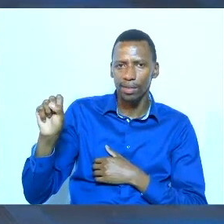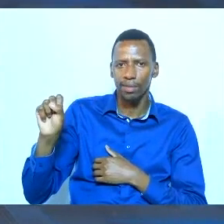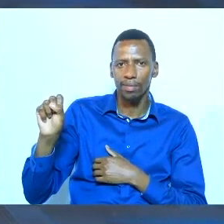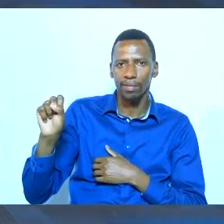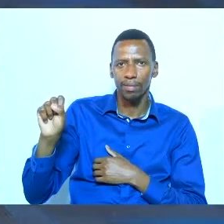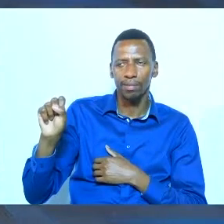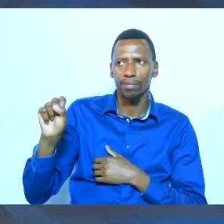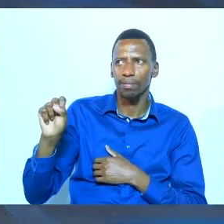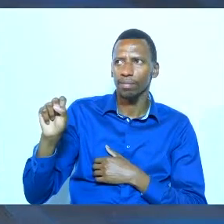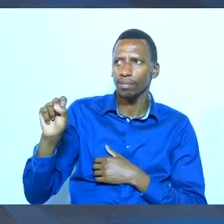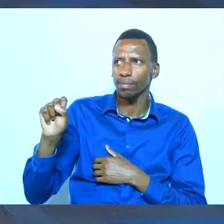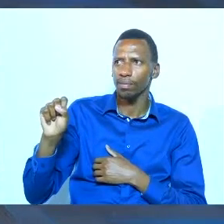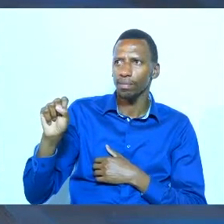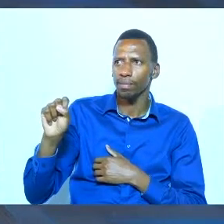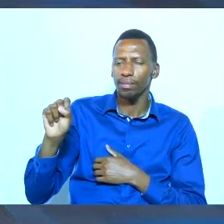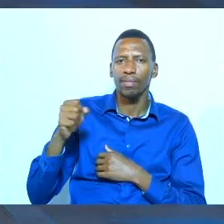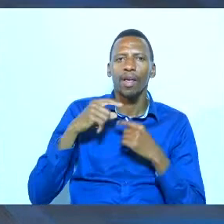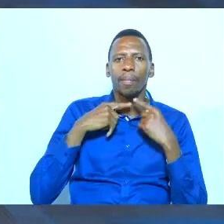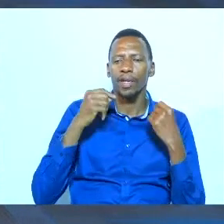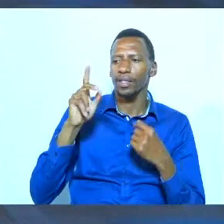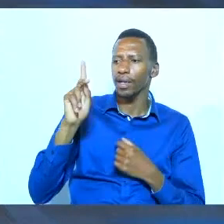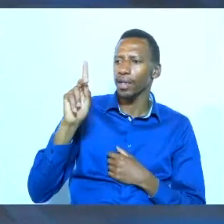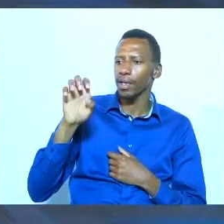sure whether I mentioned it right. Pastor Kefa,